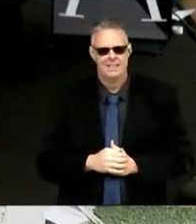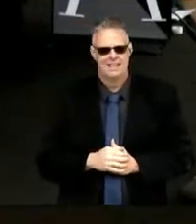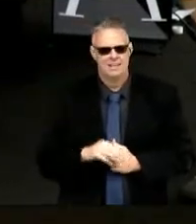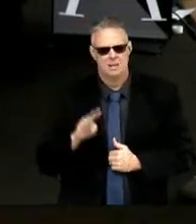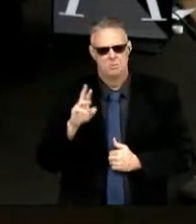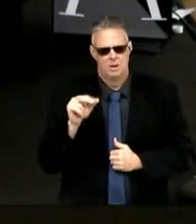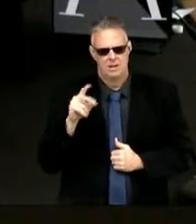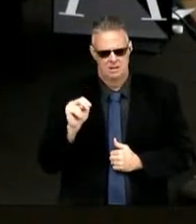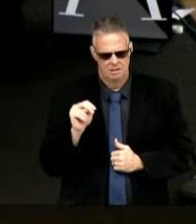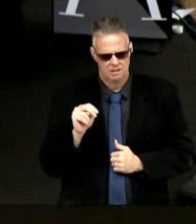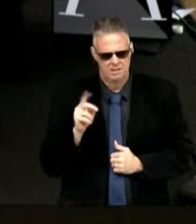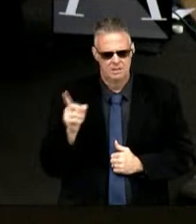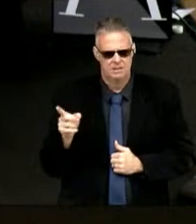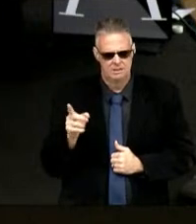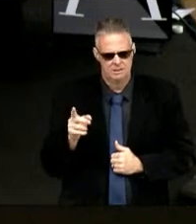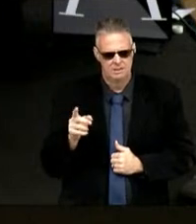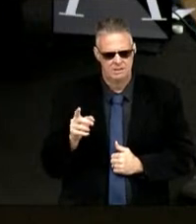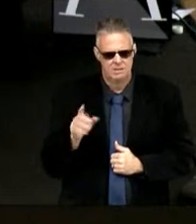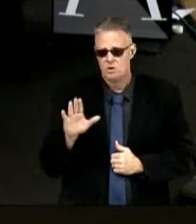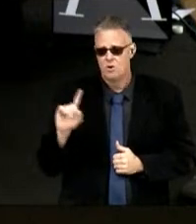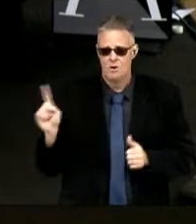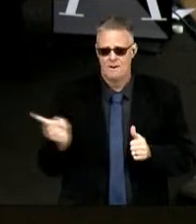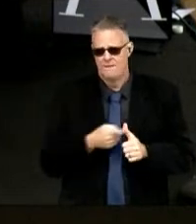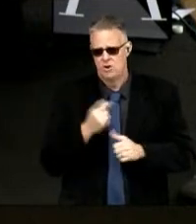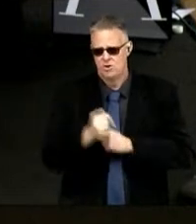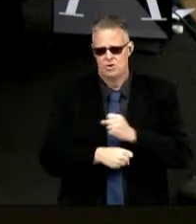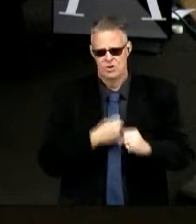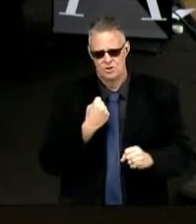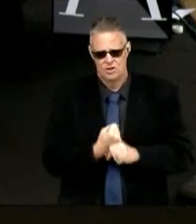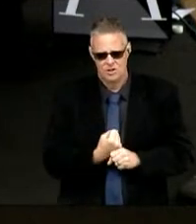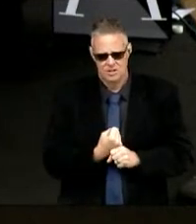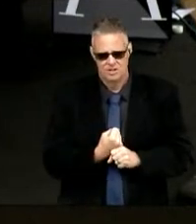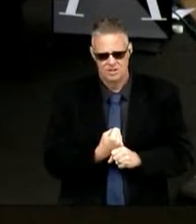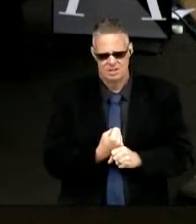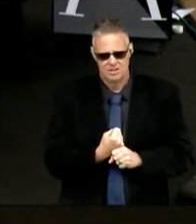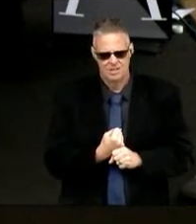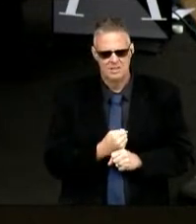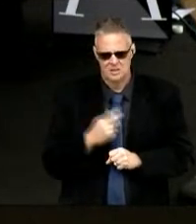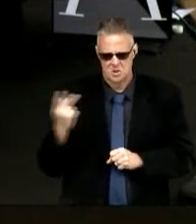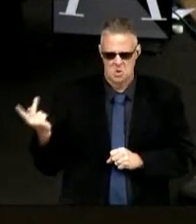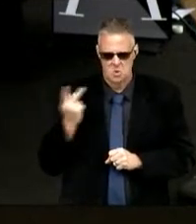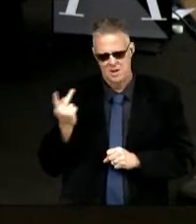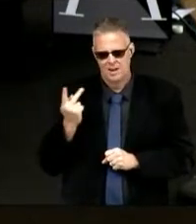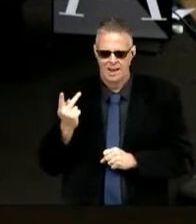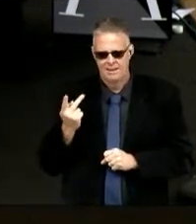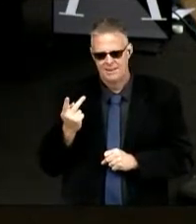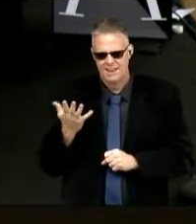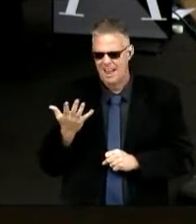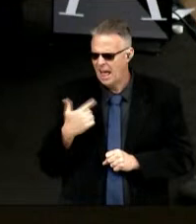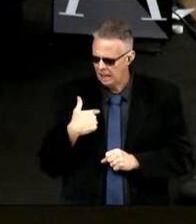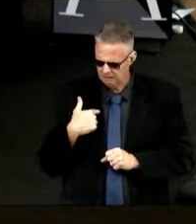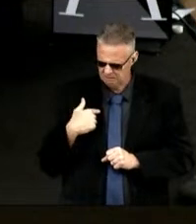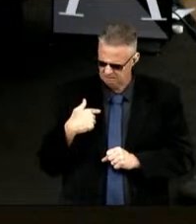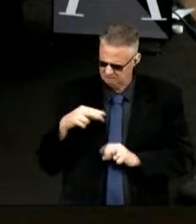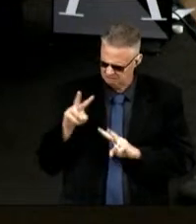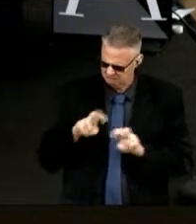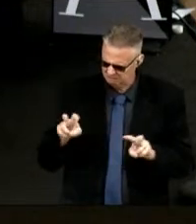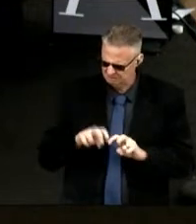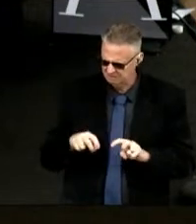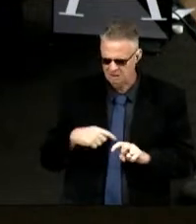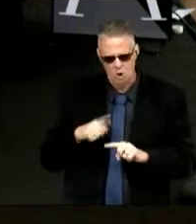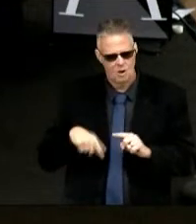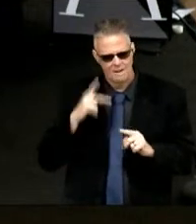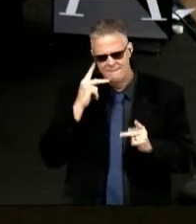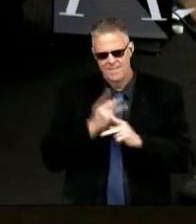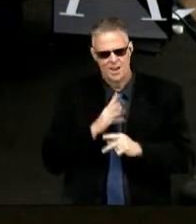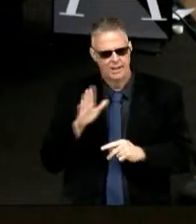Brandon was, his first year, he and I kind of, I couldn't figure out his sense of humor